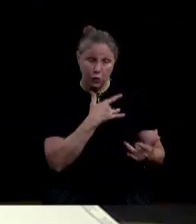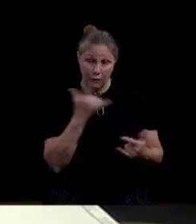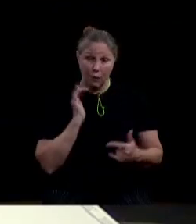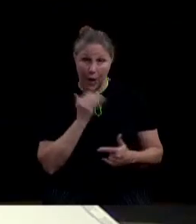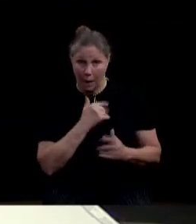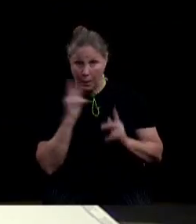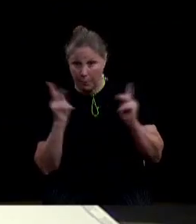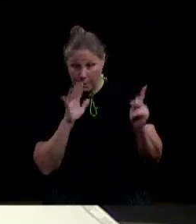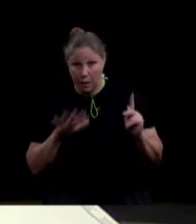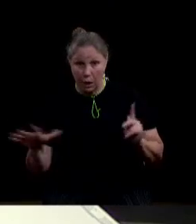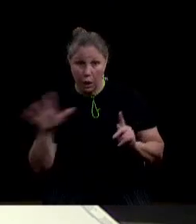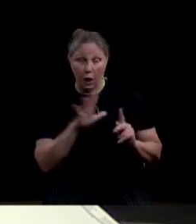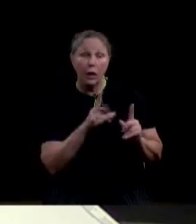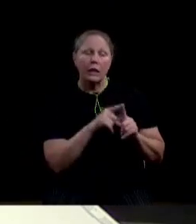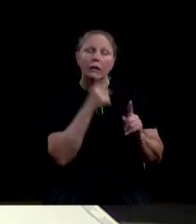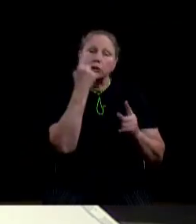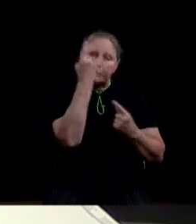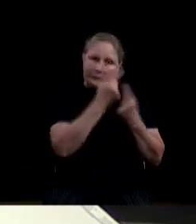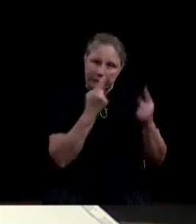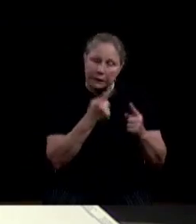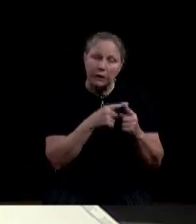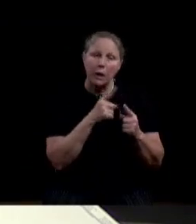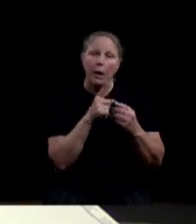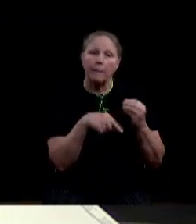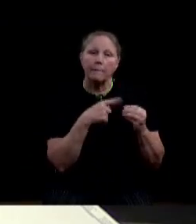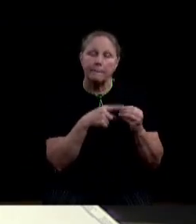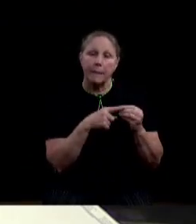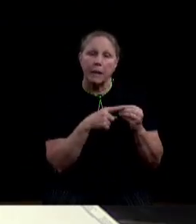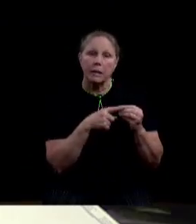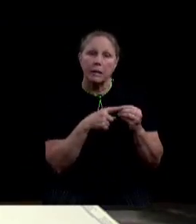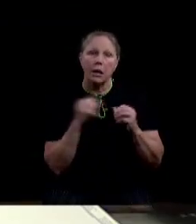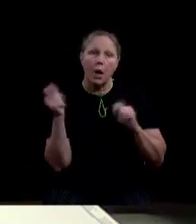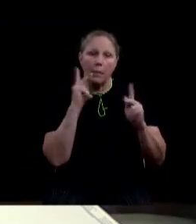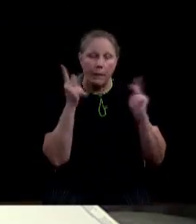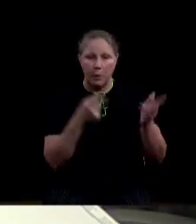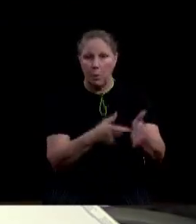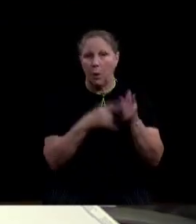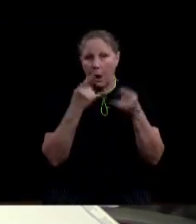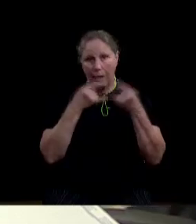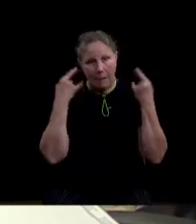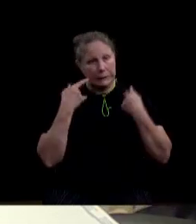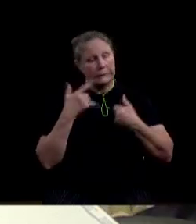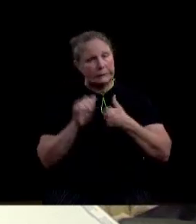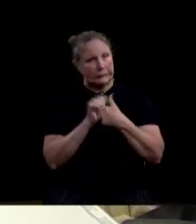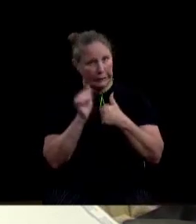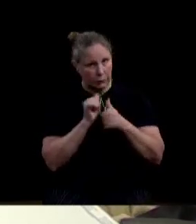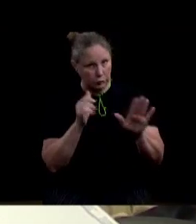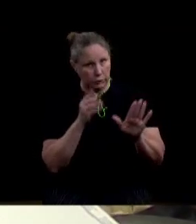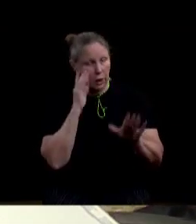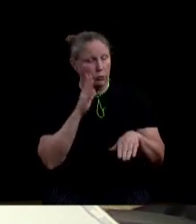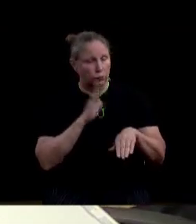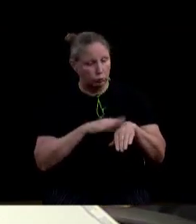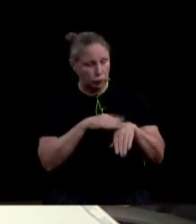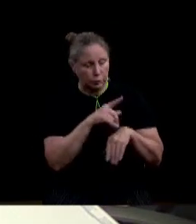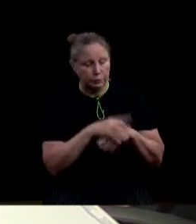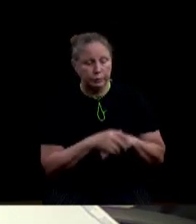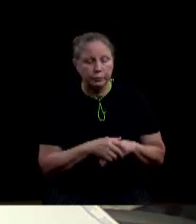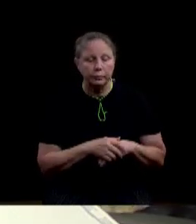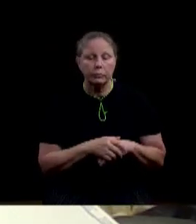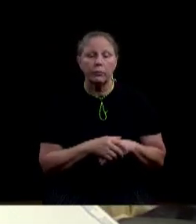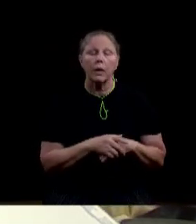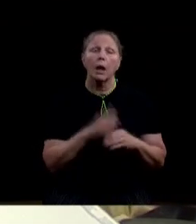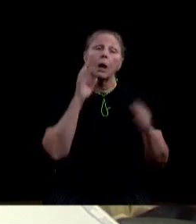hazards of all citizens being required to wear facial coverings. There are many studies that cite the actual hazards associated with